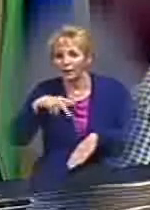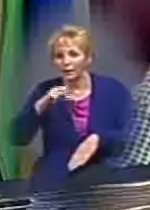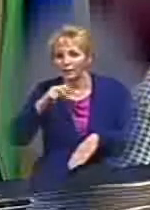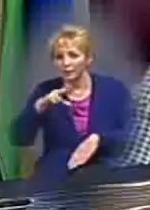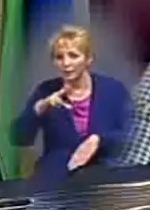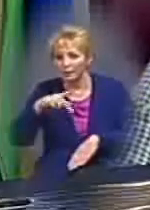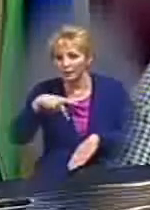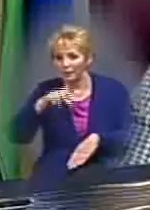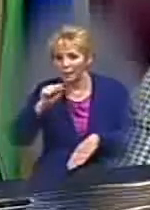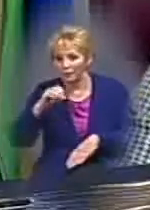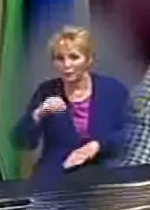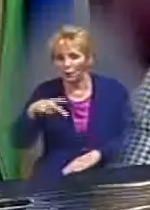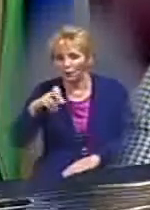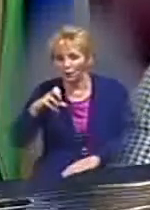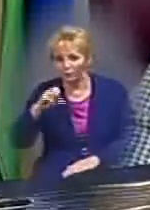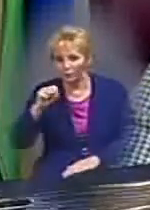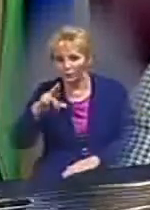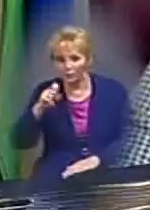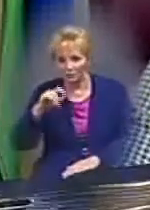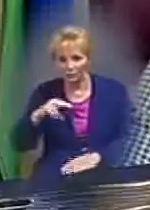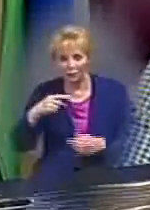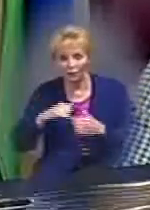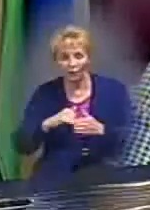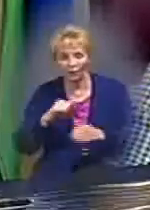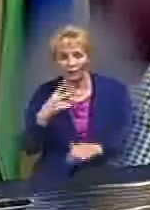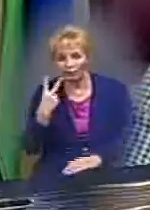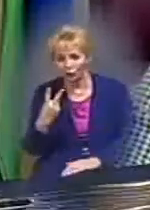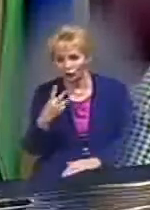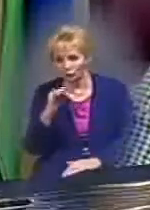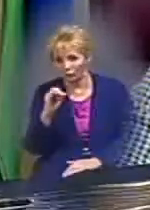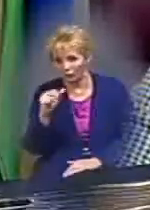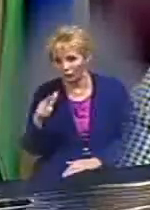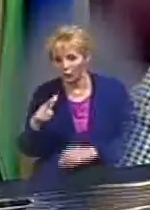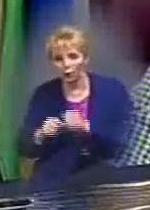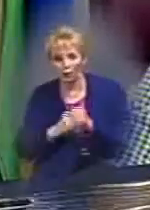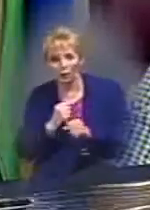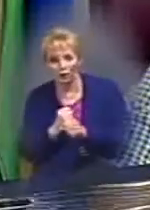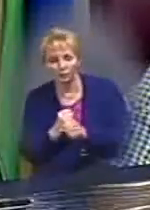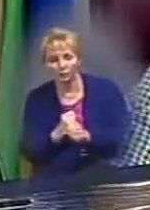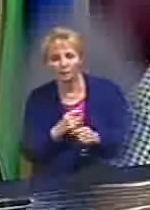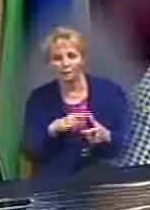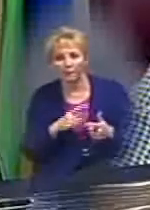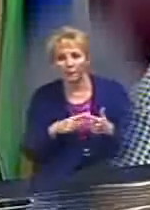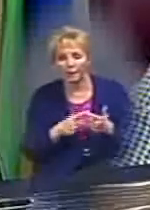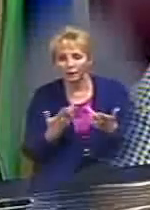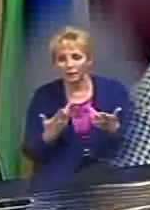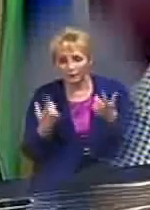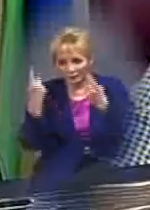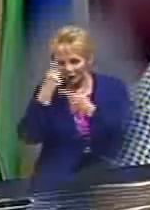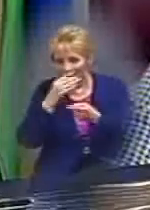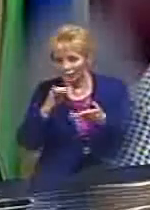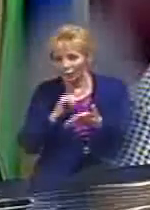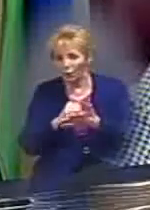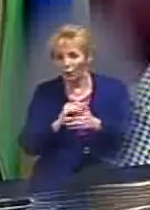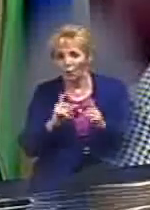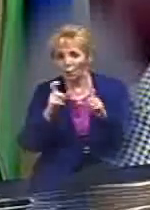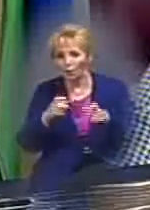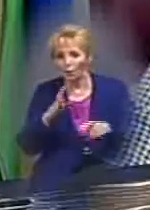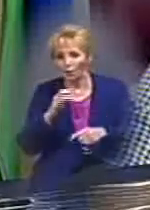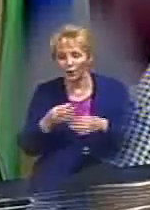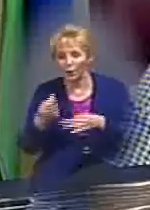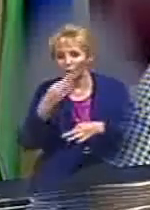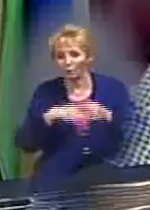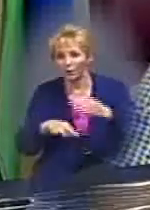substations, and that's for a project that has crossed two fiscal years. And then the consideration of award of a bid to replace